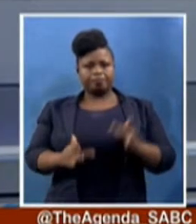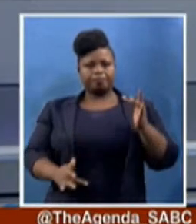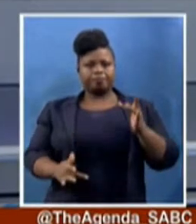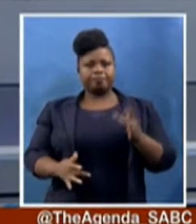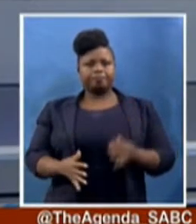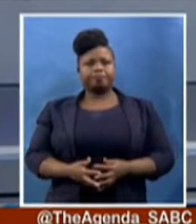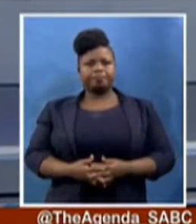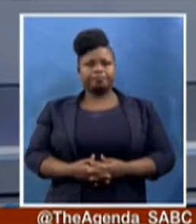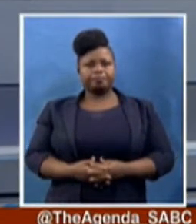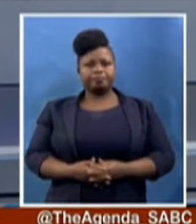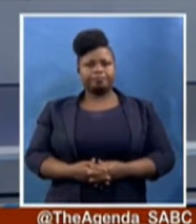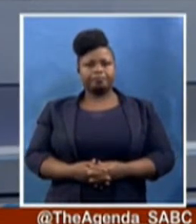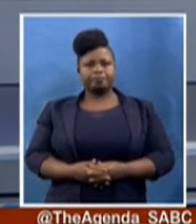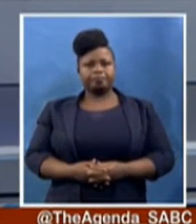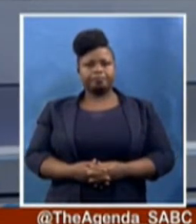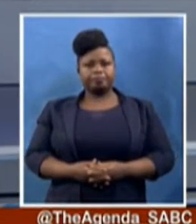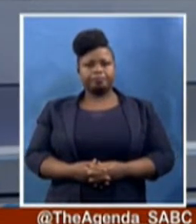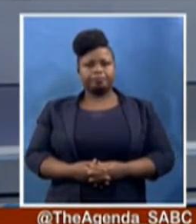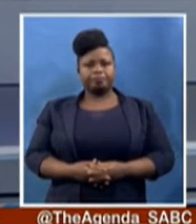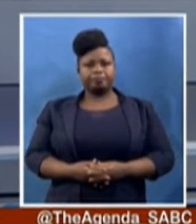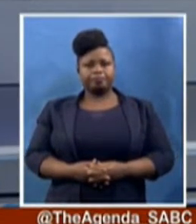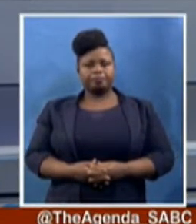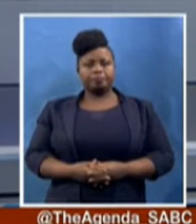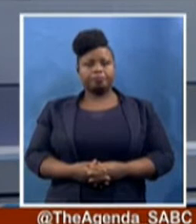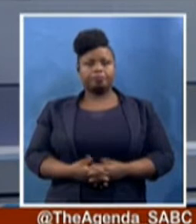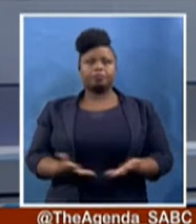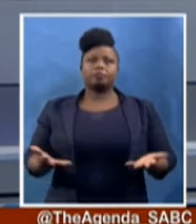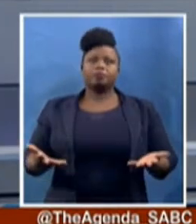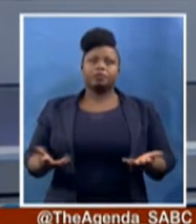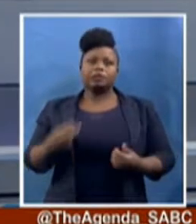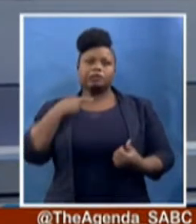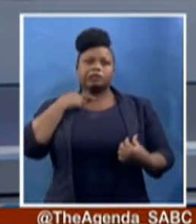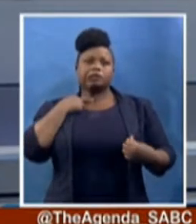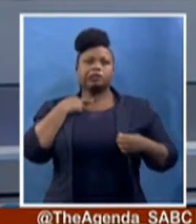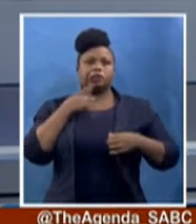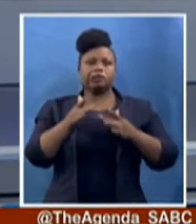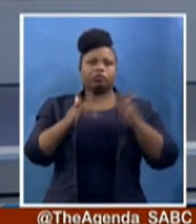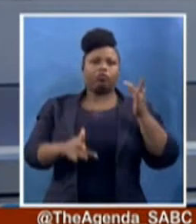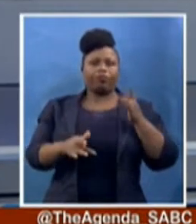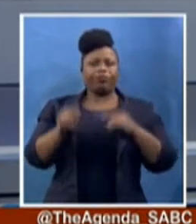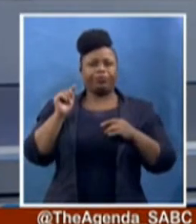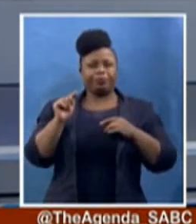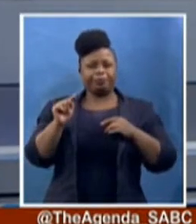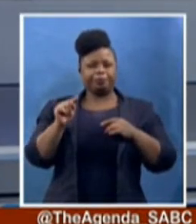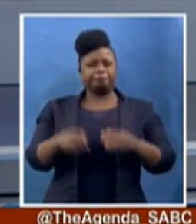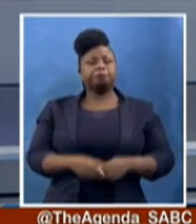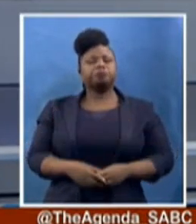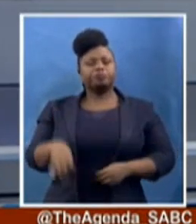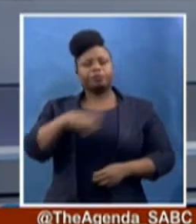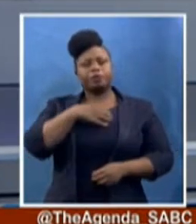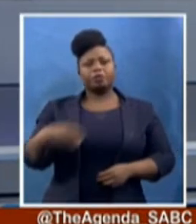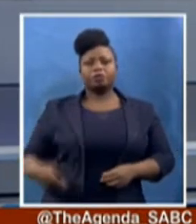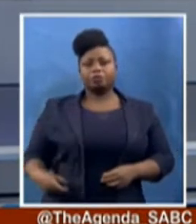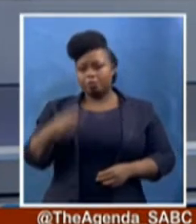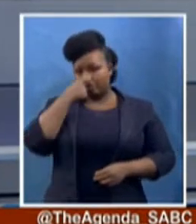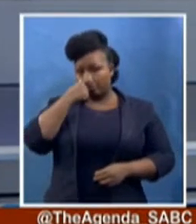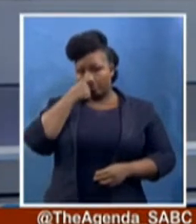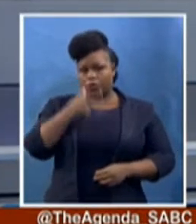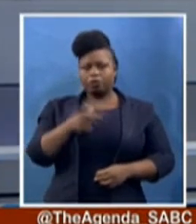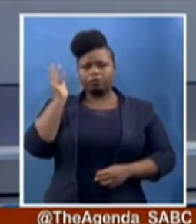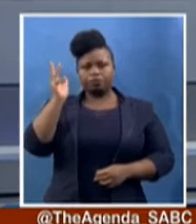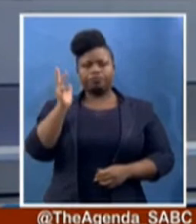Oh my word, we seem to have lost connection with that line. President Cyril Ramaphosa speaking at the Freedom Day celebrations in the Free State. Let's take you